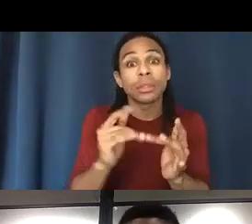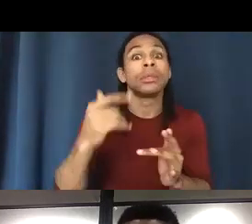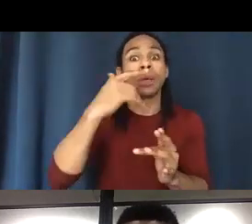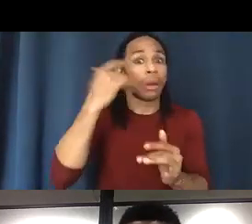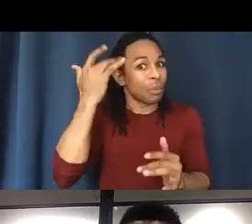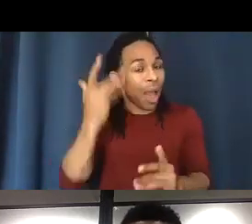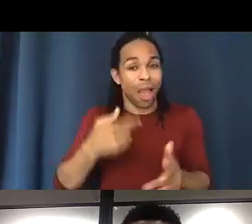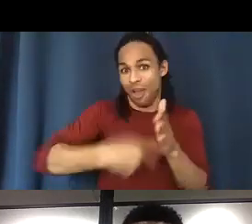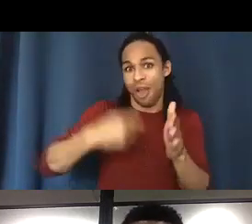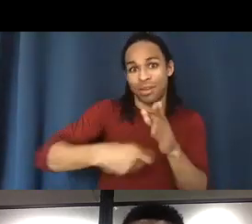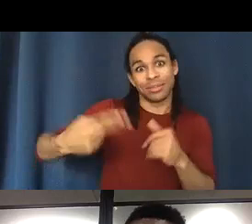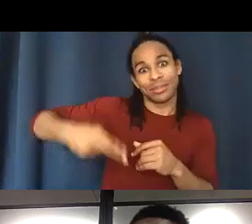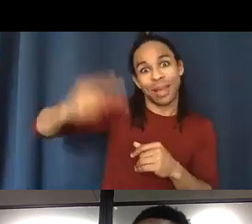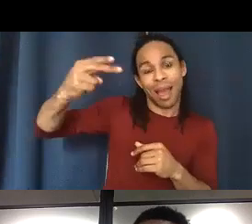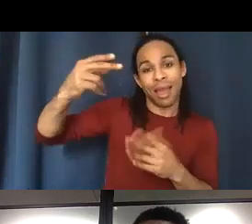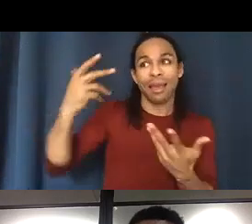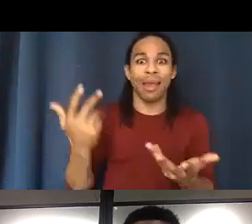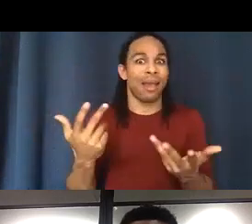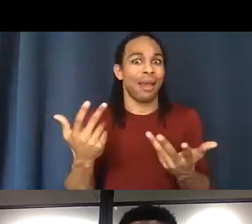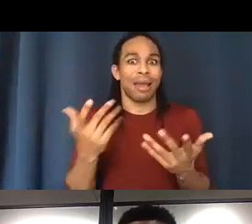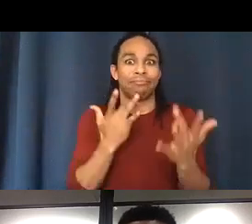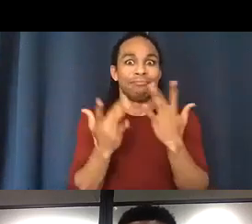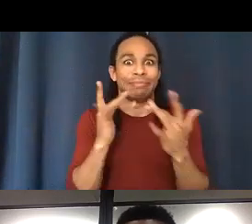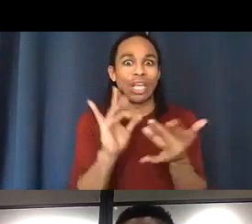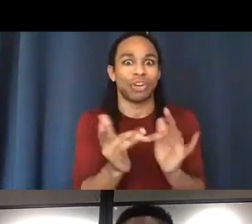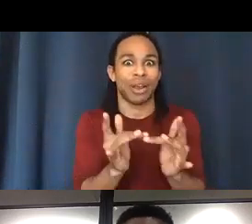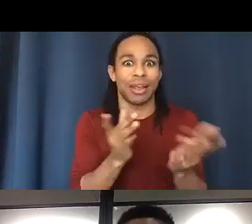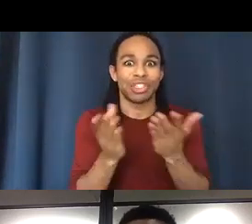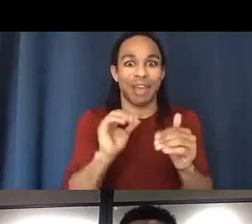of accessibility to the internet. They also help in